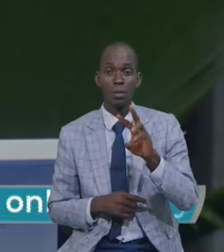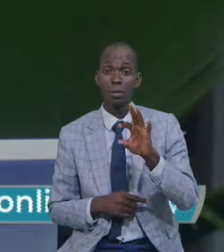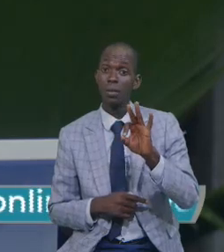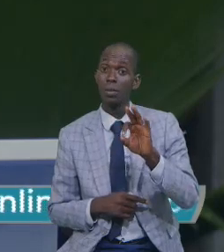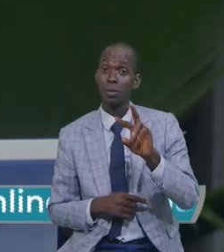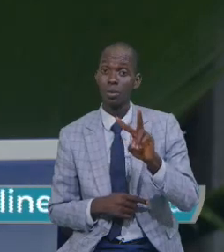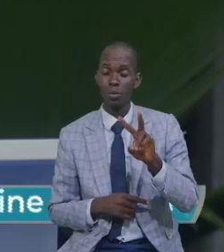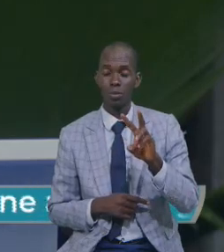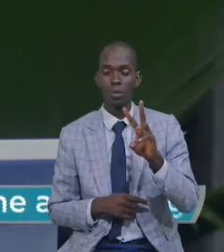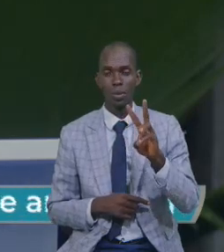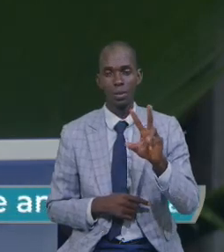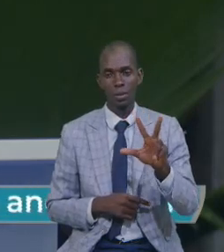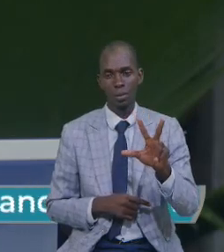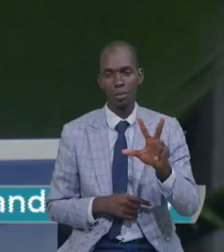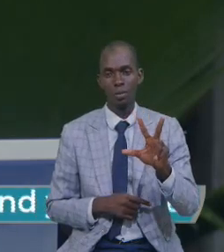+234 915 444 9263.